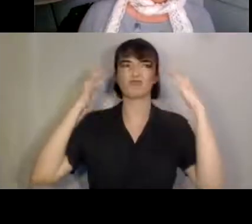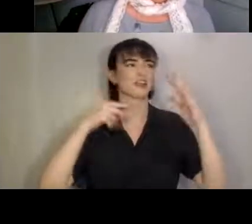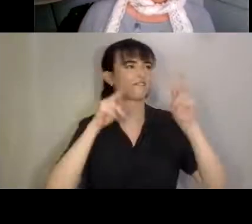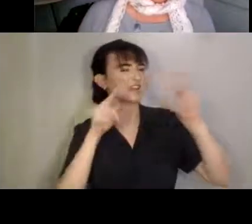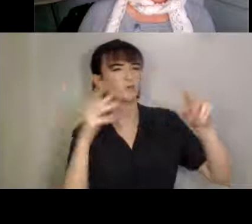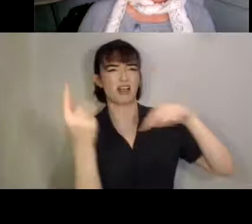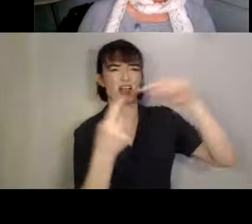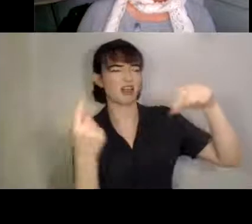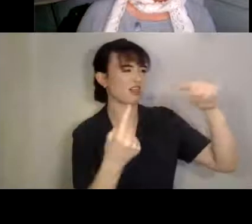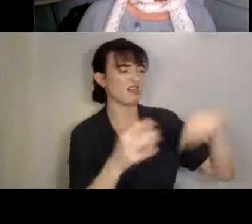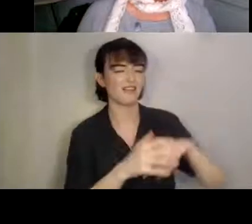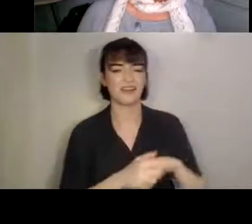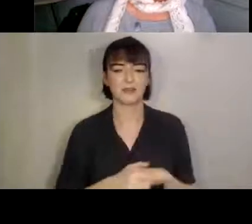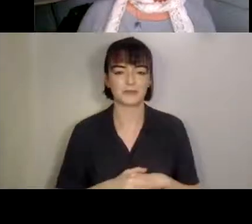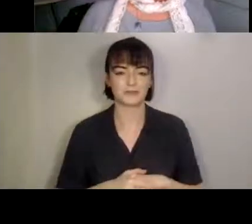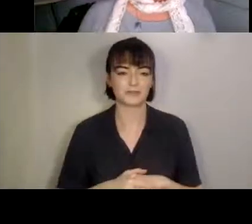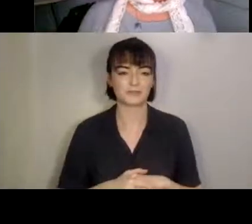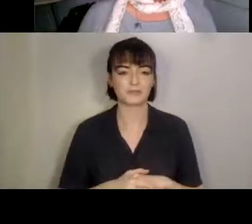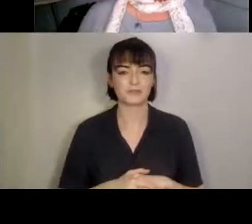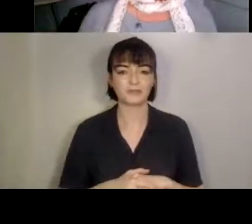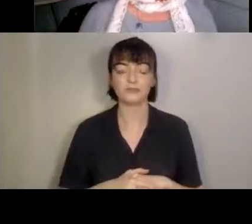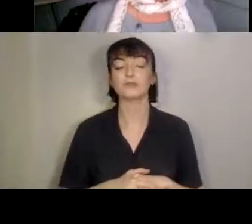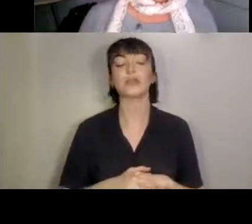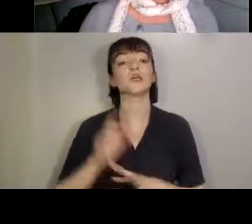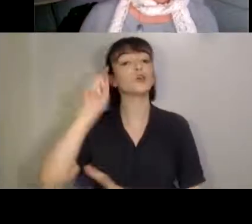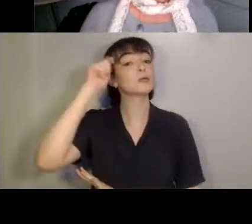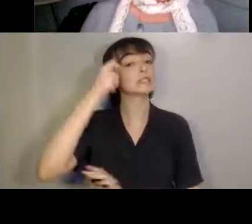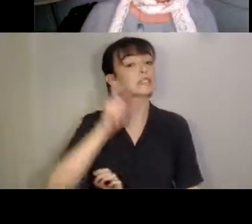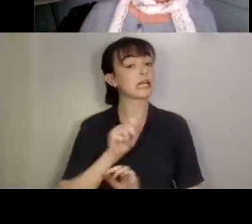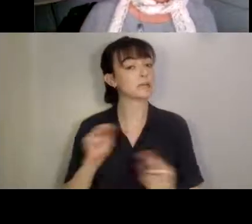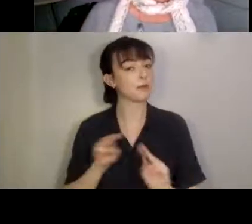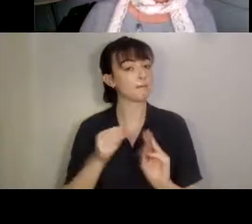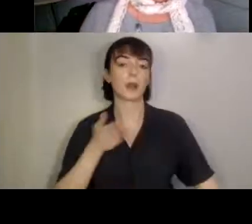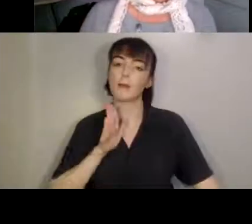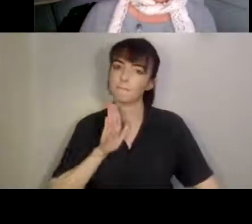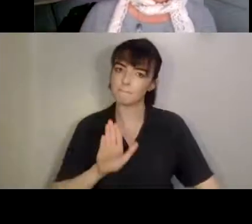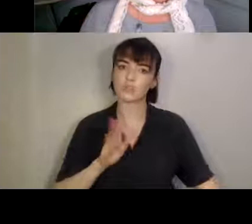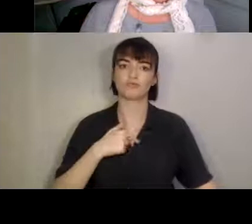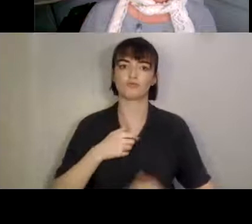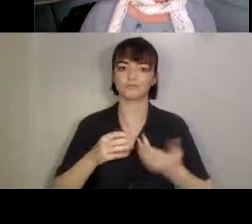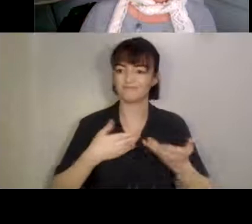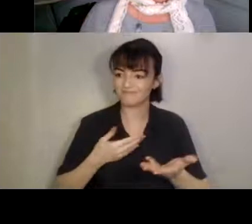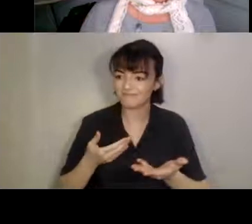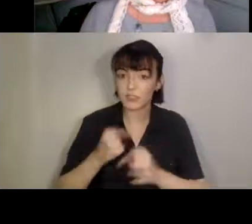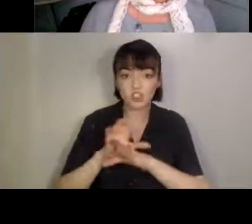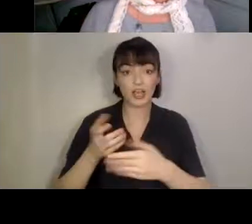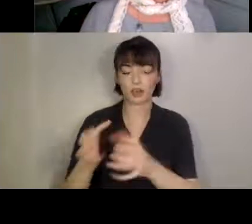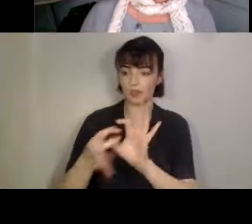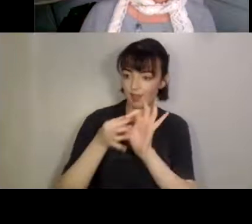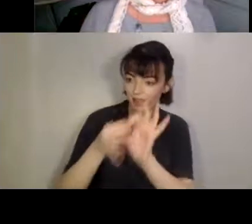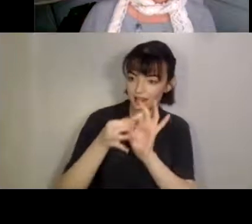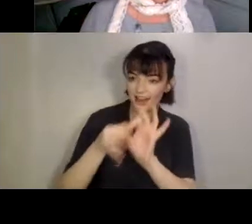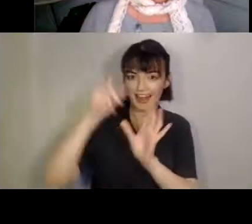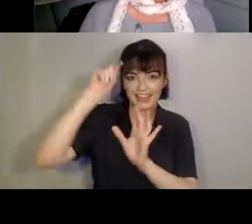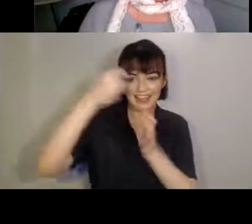noise that's going on. And testers also need to engage the child with the test materials and know where to start in